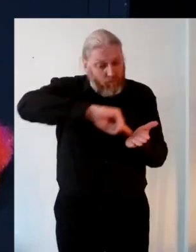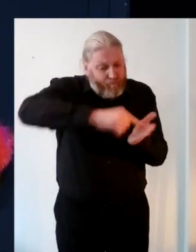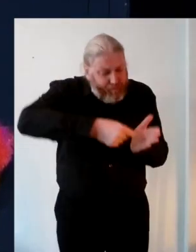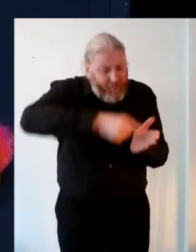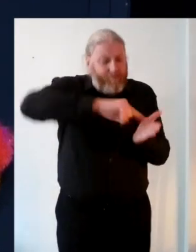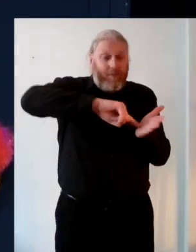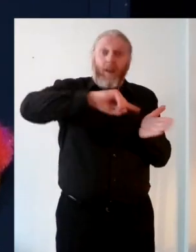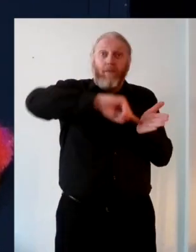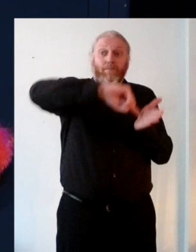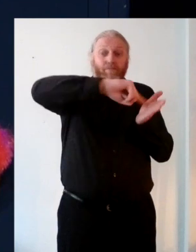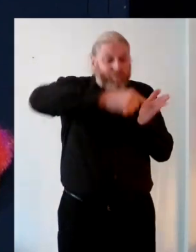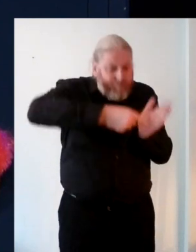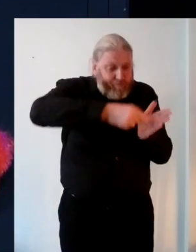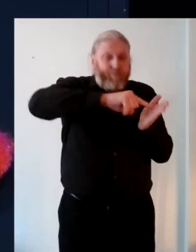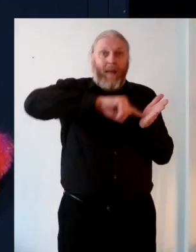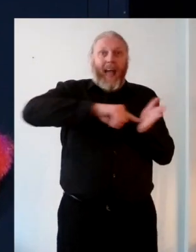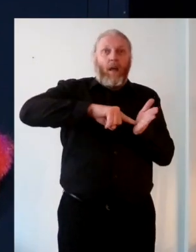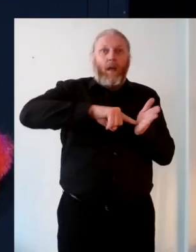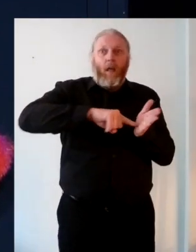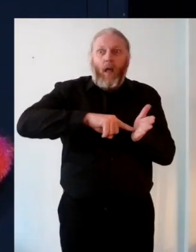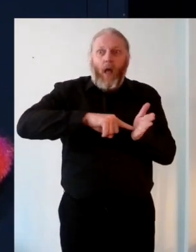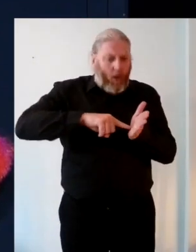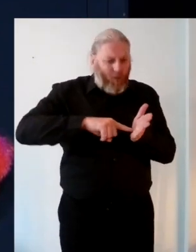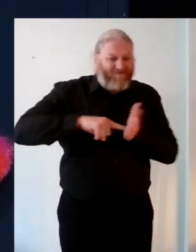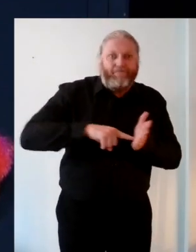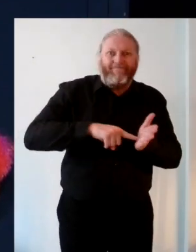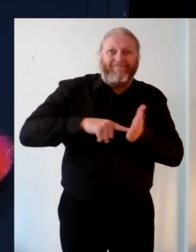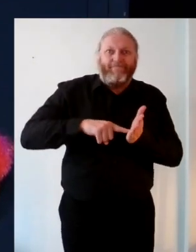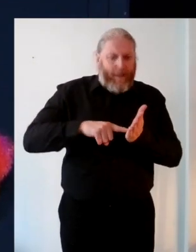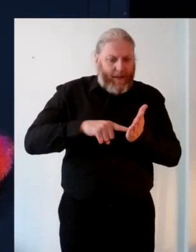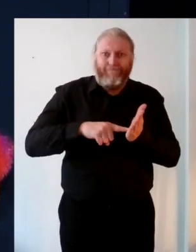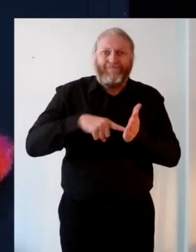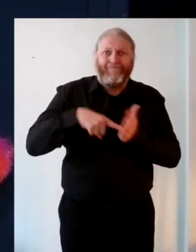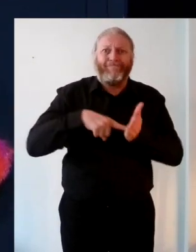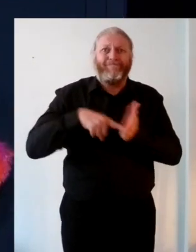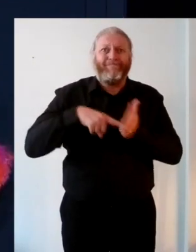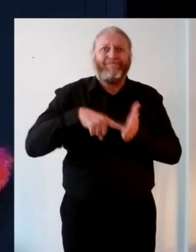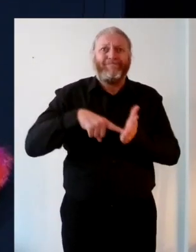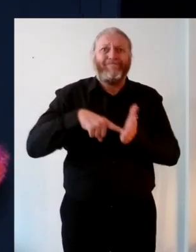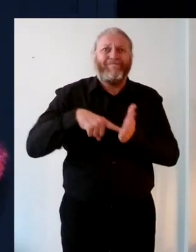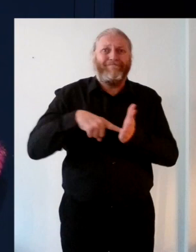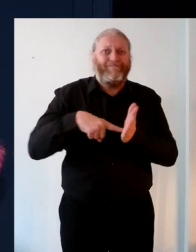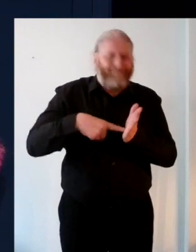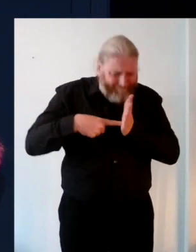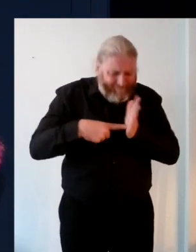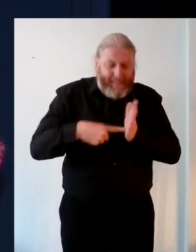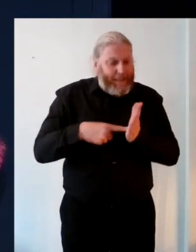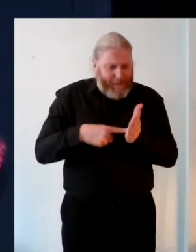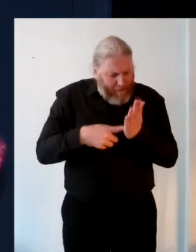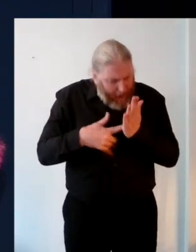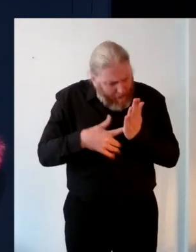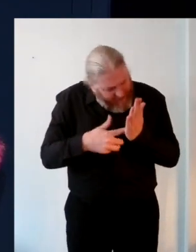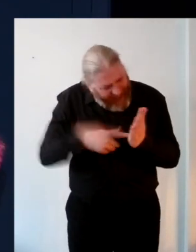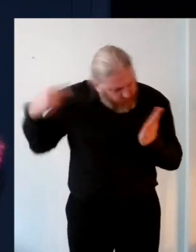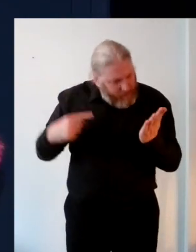your finger in the dial and turn it. Wait. Oh, God, my finger's stuck now. Come on, out